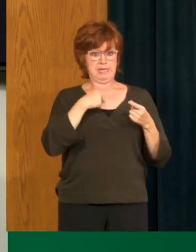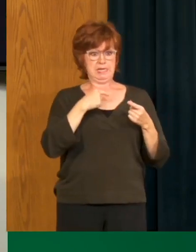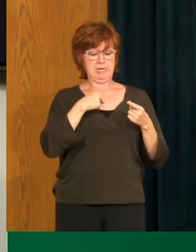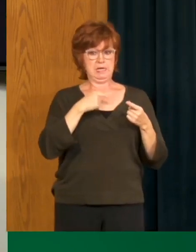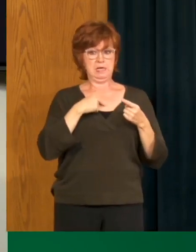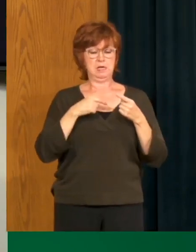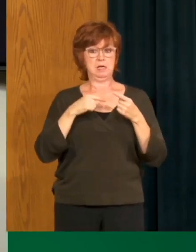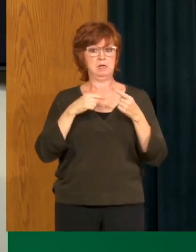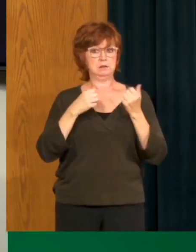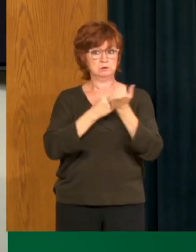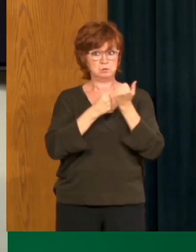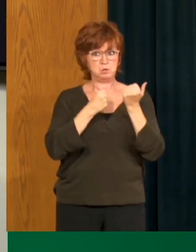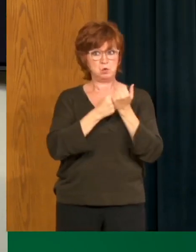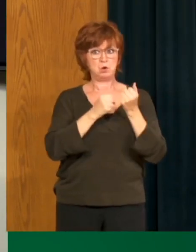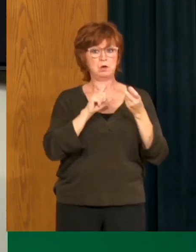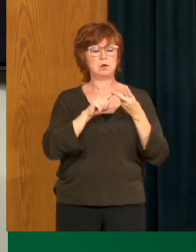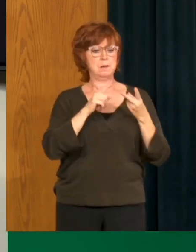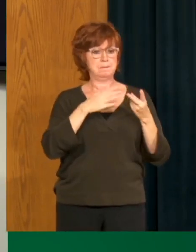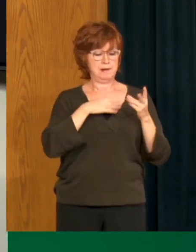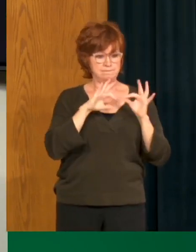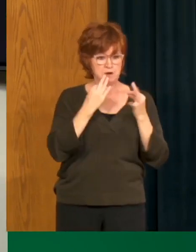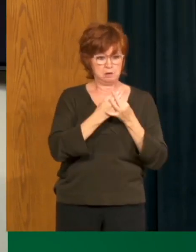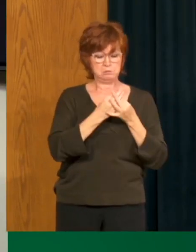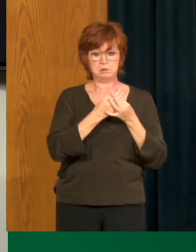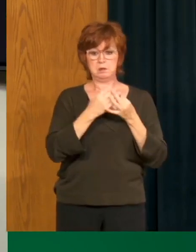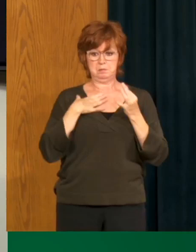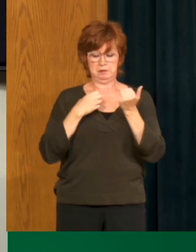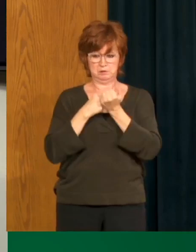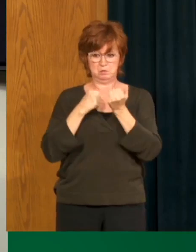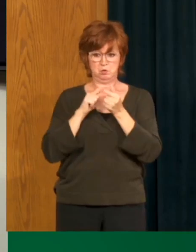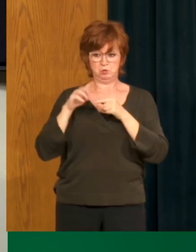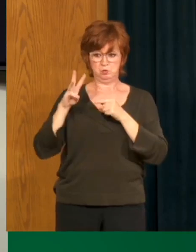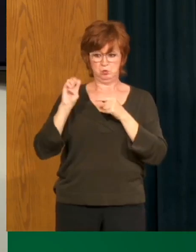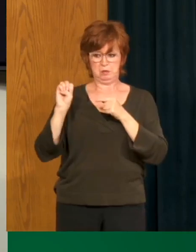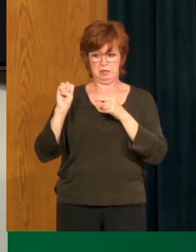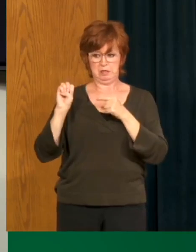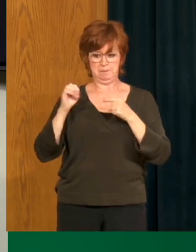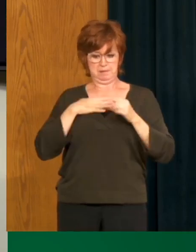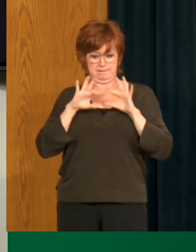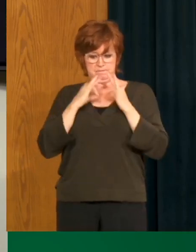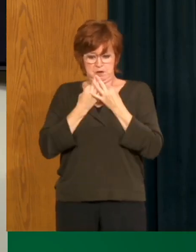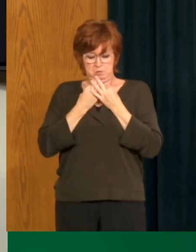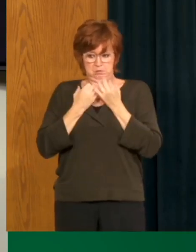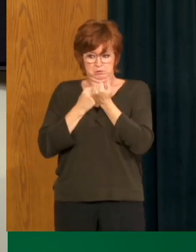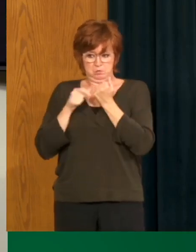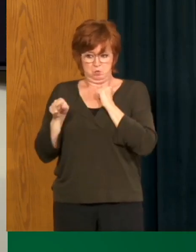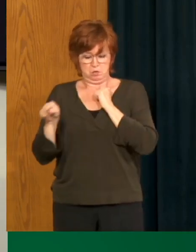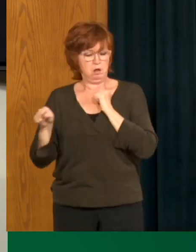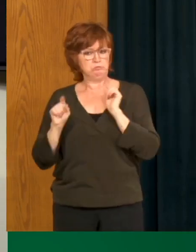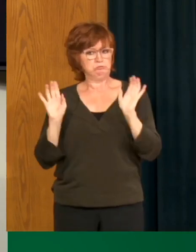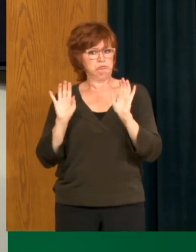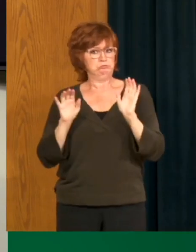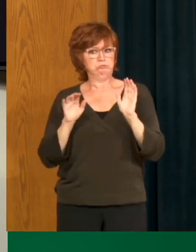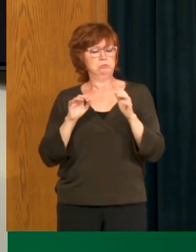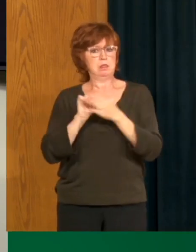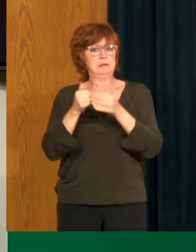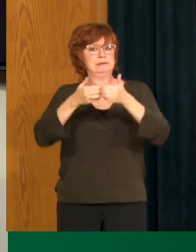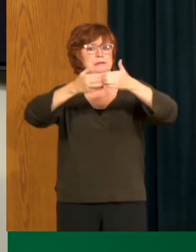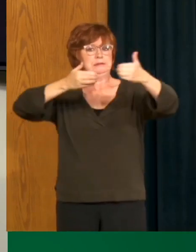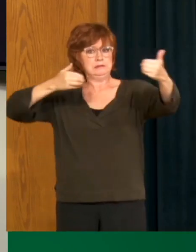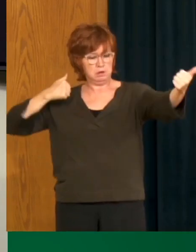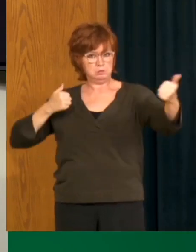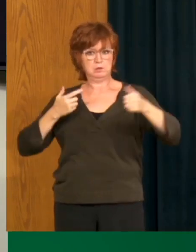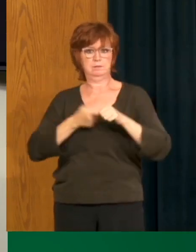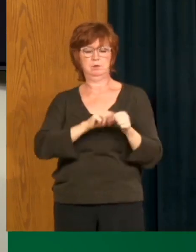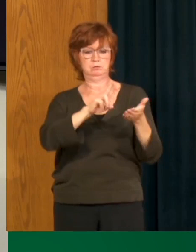for the We Foundation is quite a separate conversation from this for sure. The two